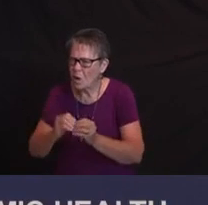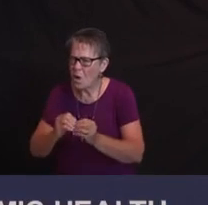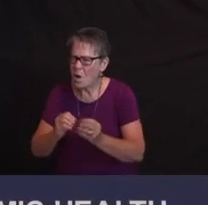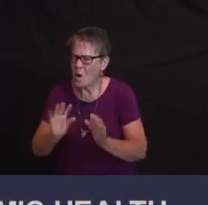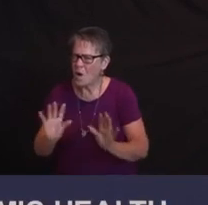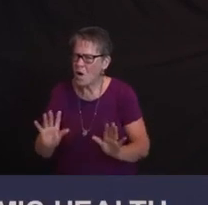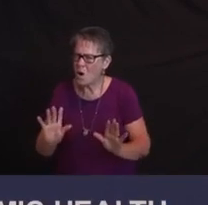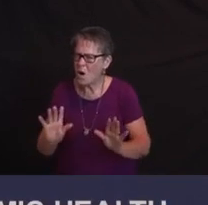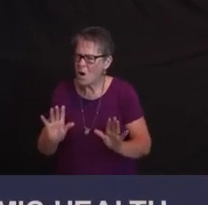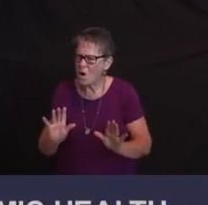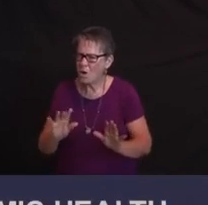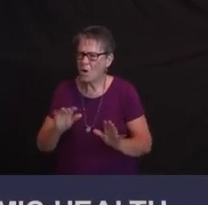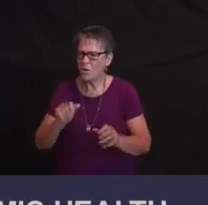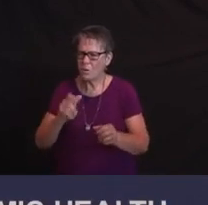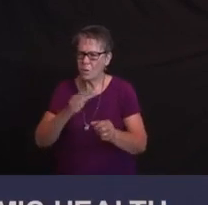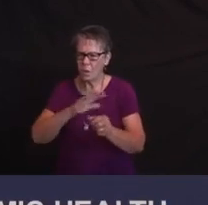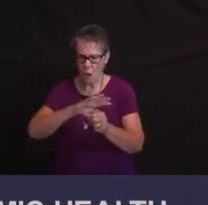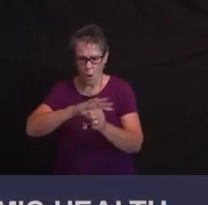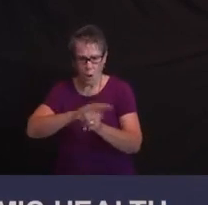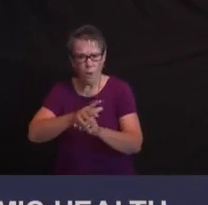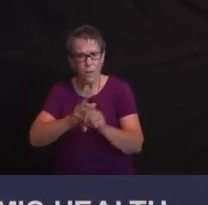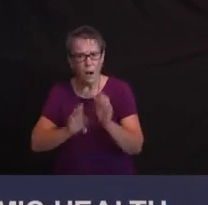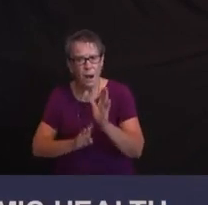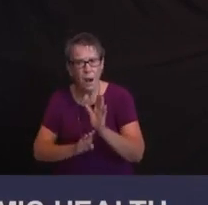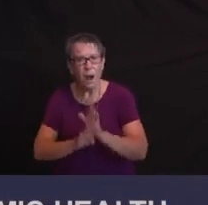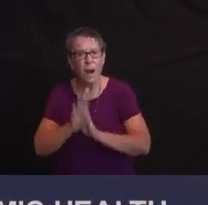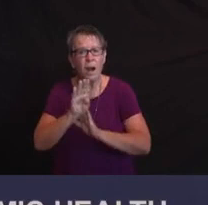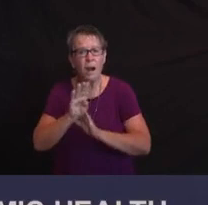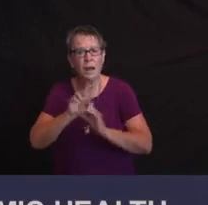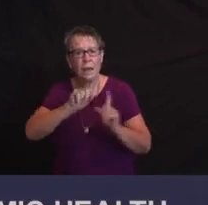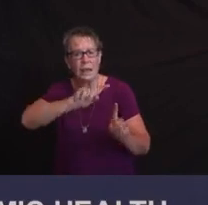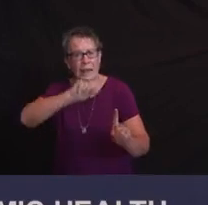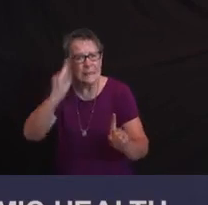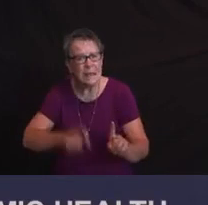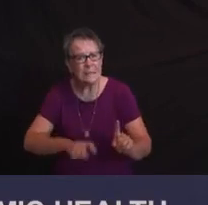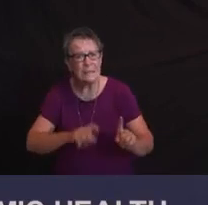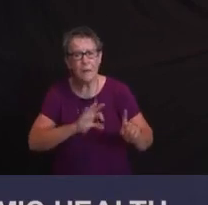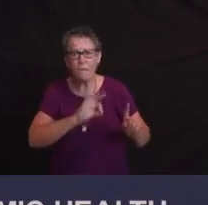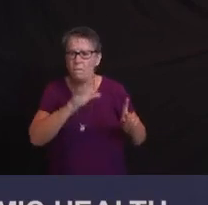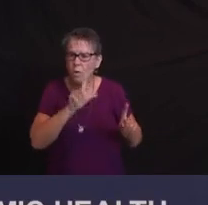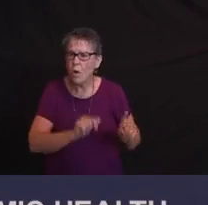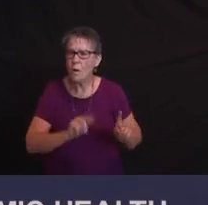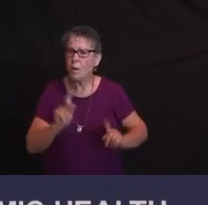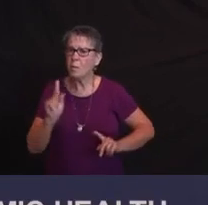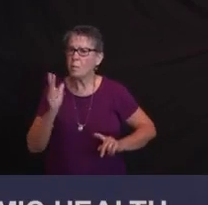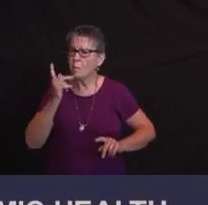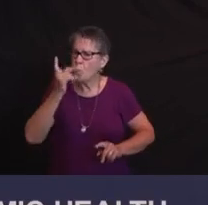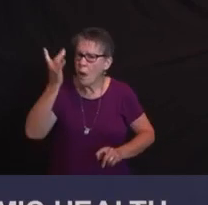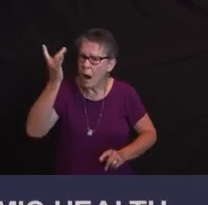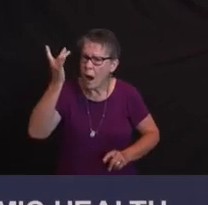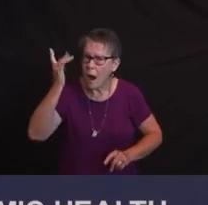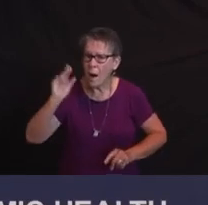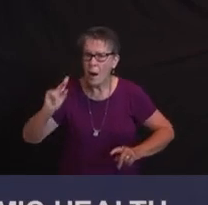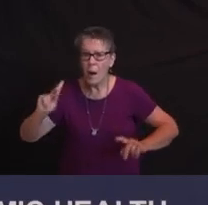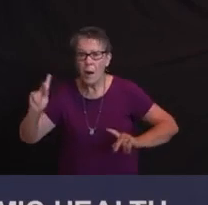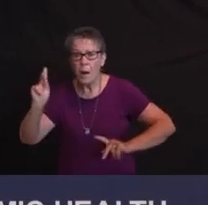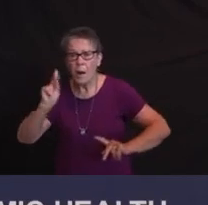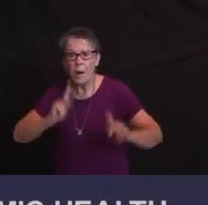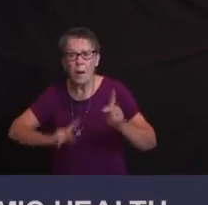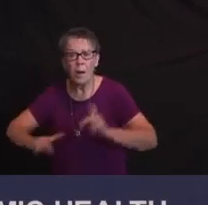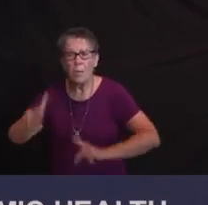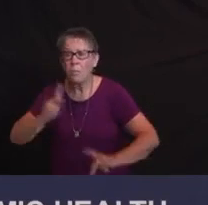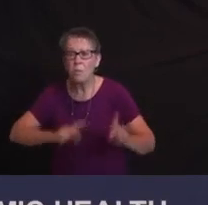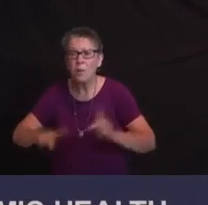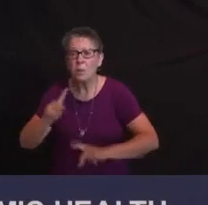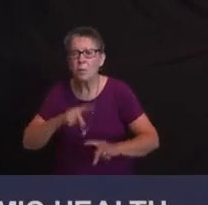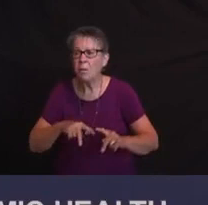are coming over the border, encouraged by this president with COVID, and then being put on buses and sent to states. I